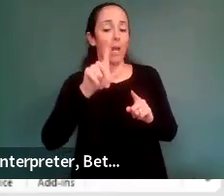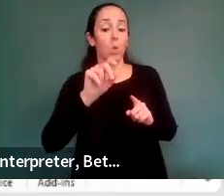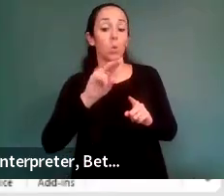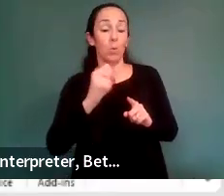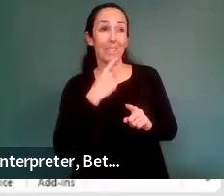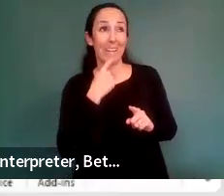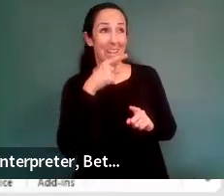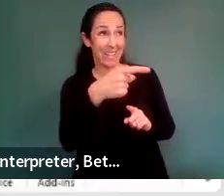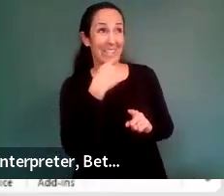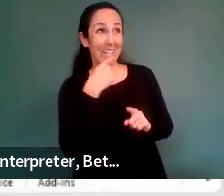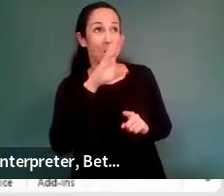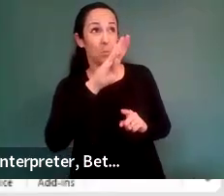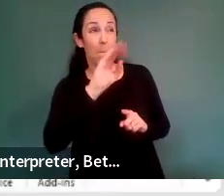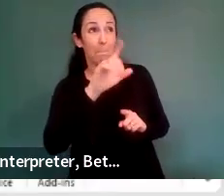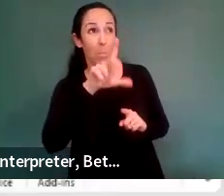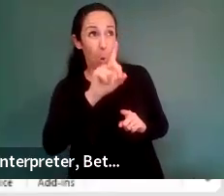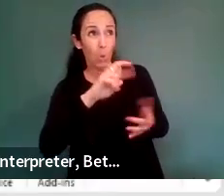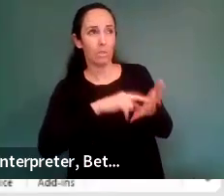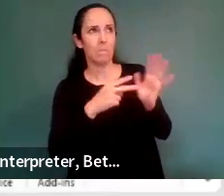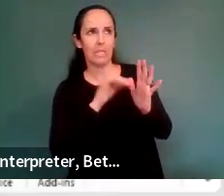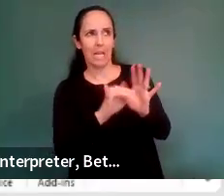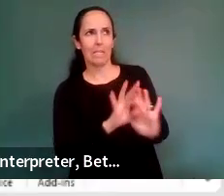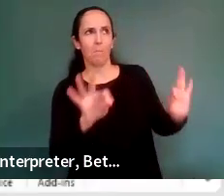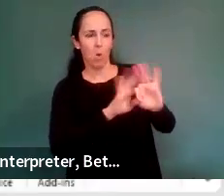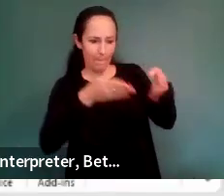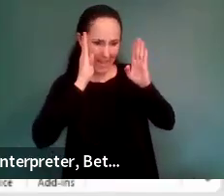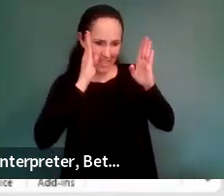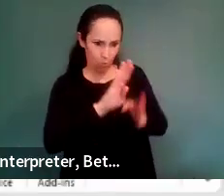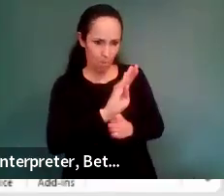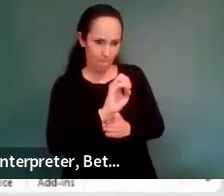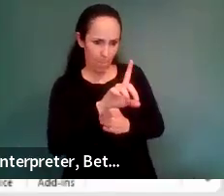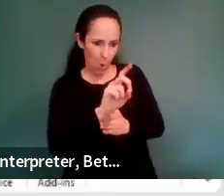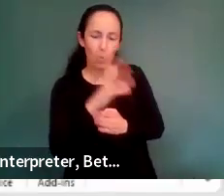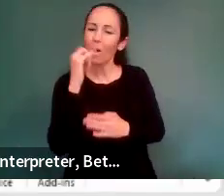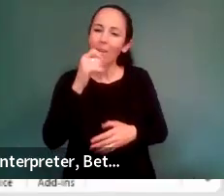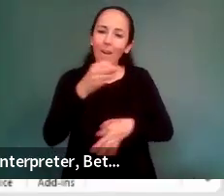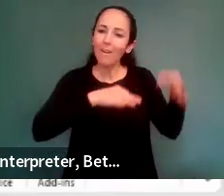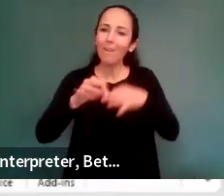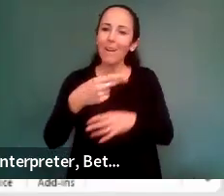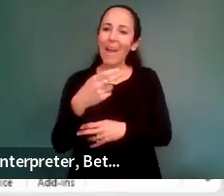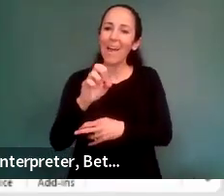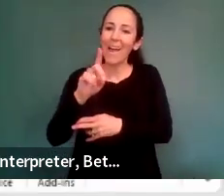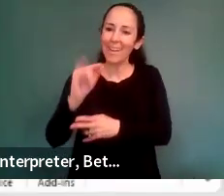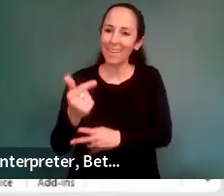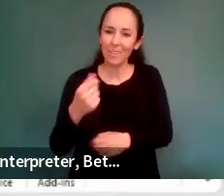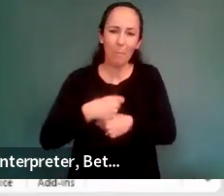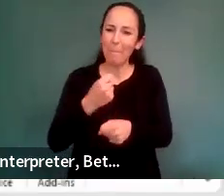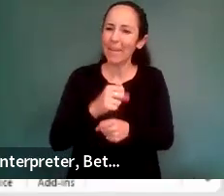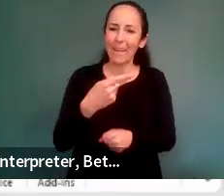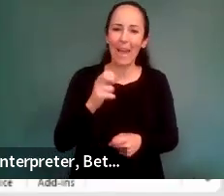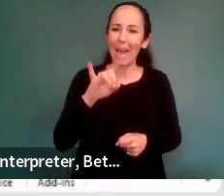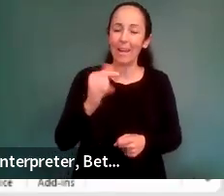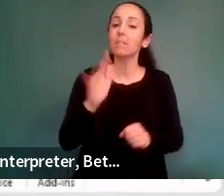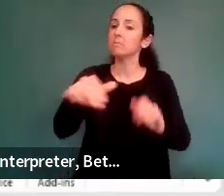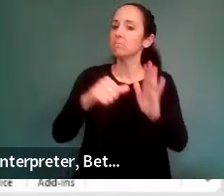be styled as a heading, right? So, you know, if there's one thing that folks take away from